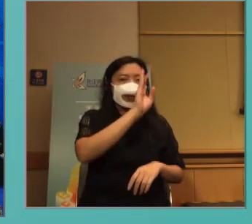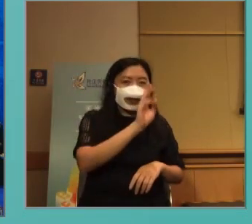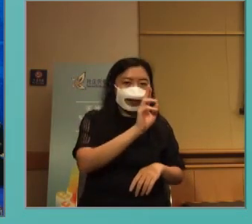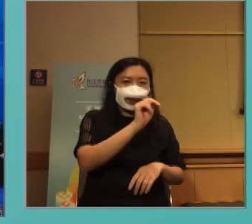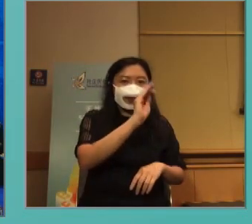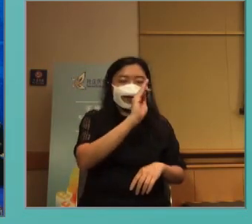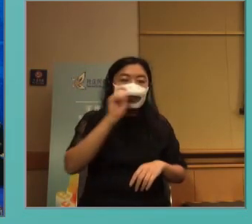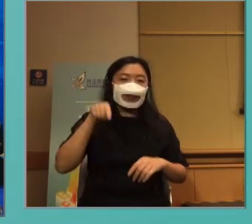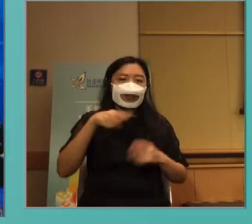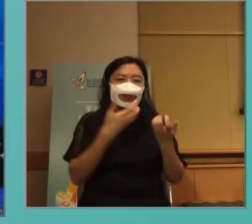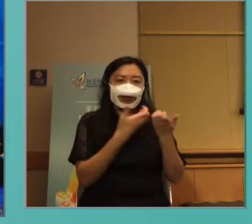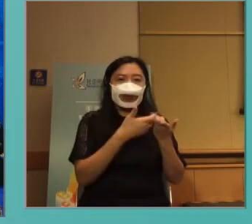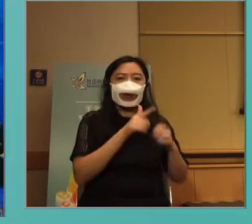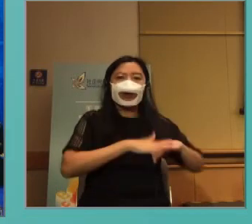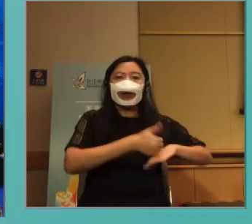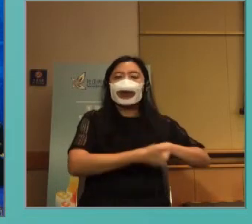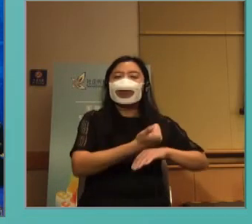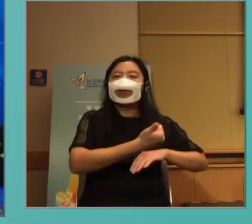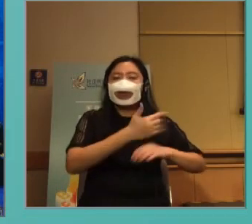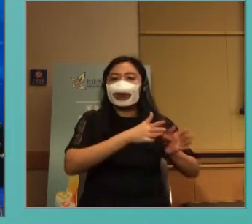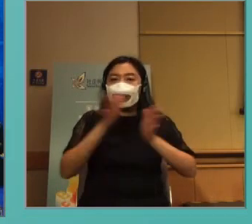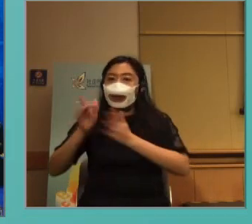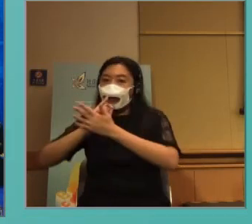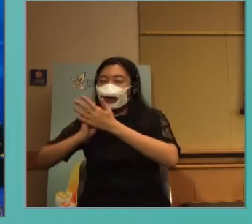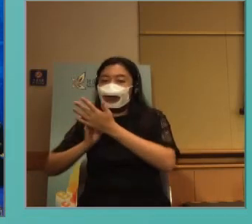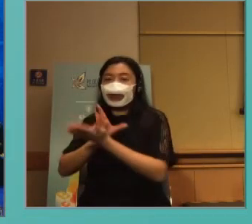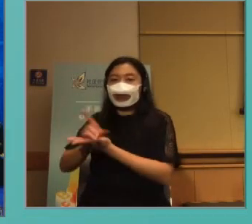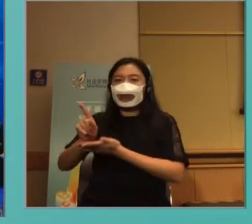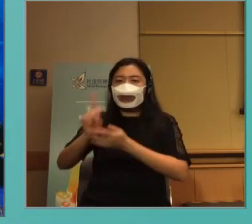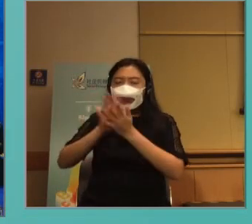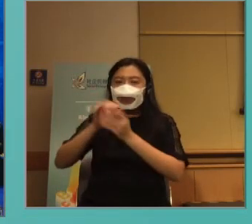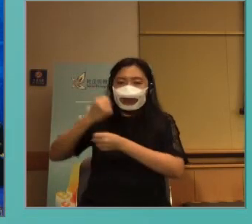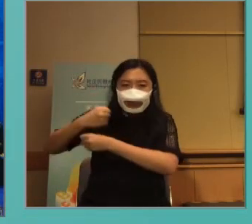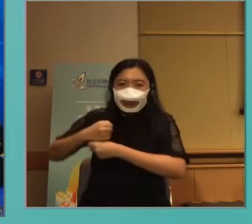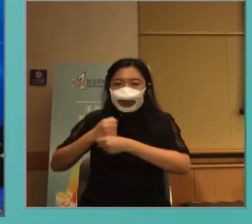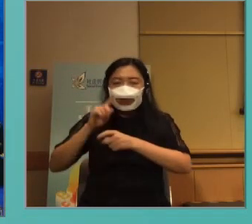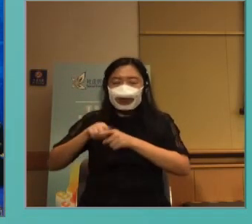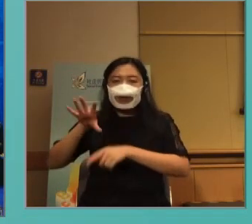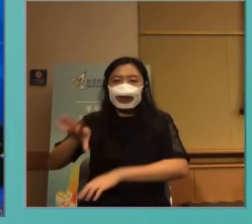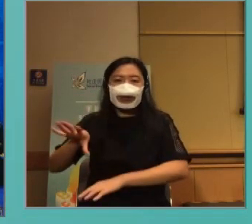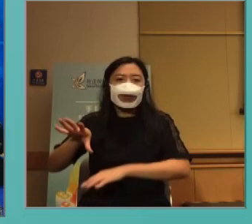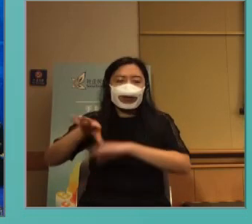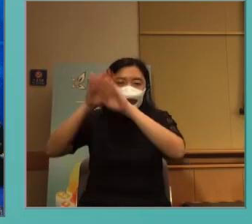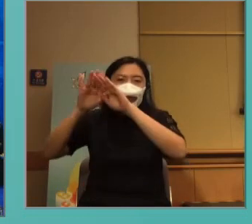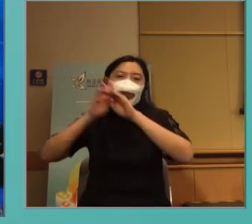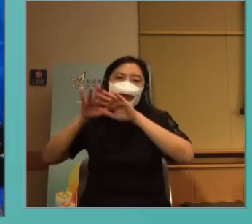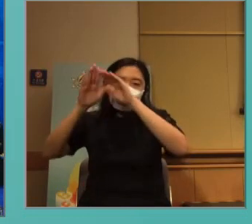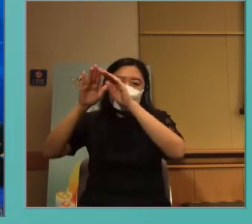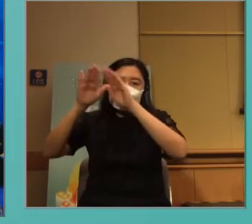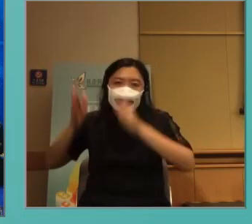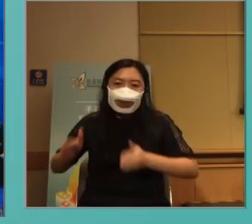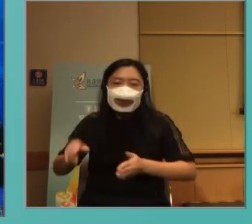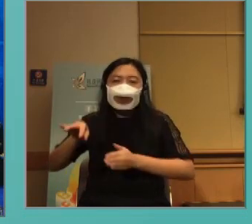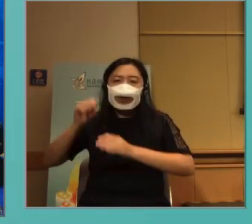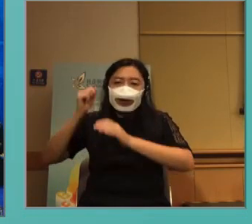like transferable to conventional artworks. So how do you see the application of that